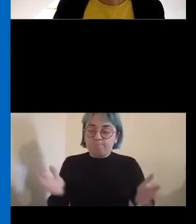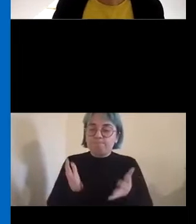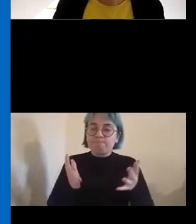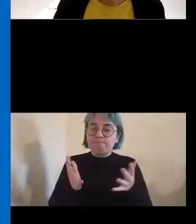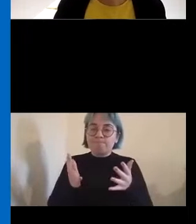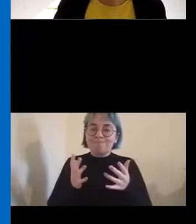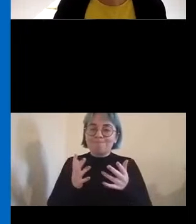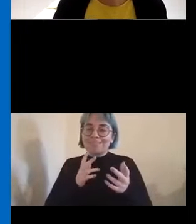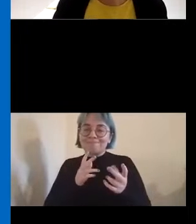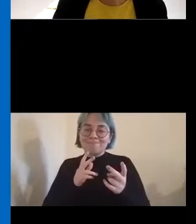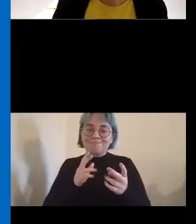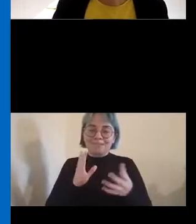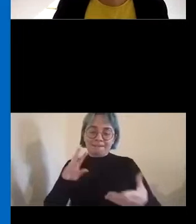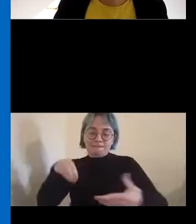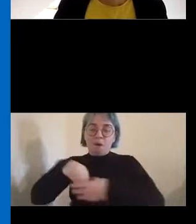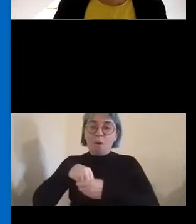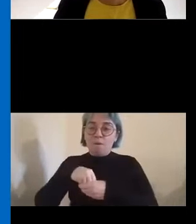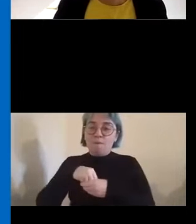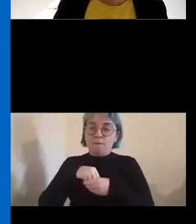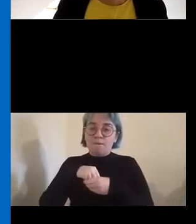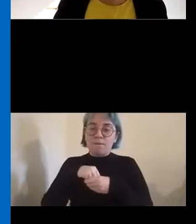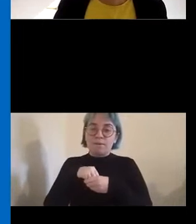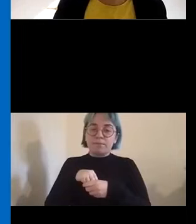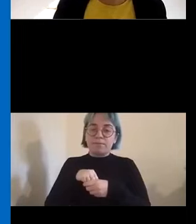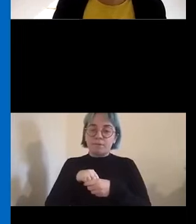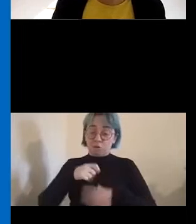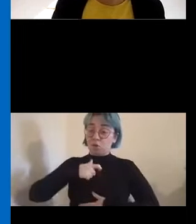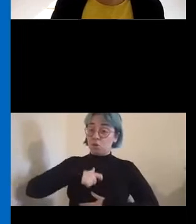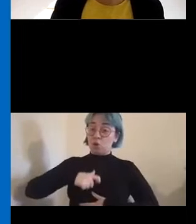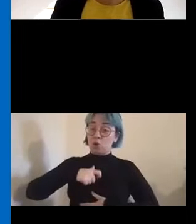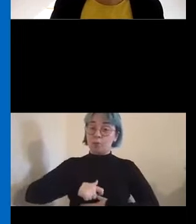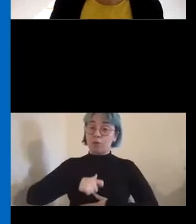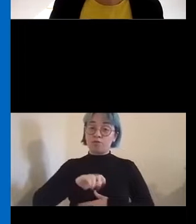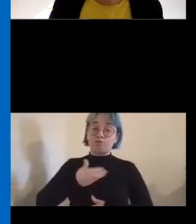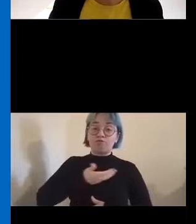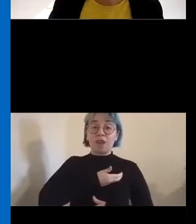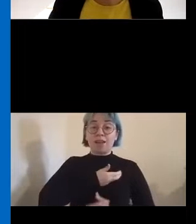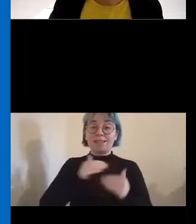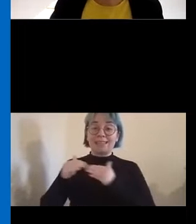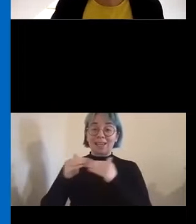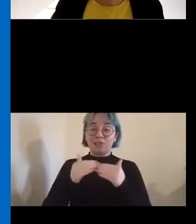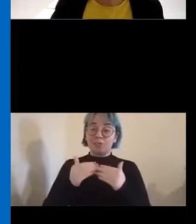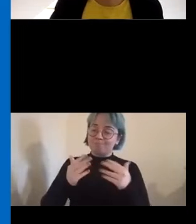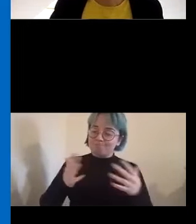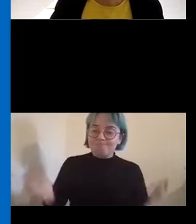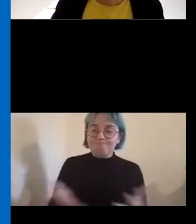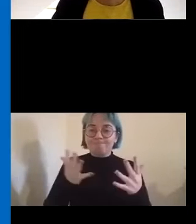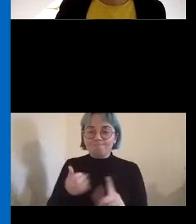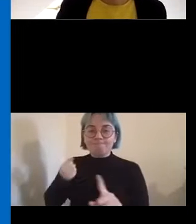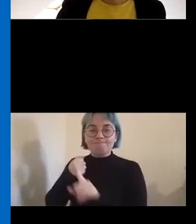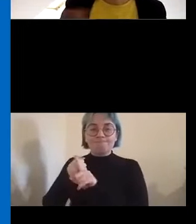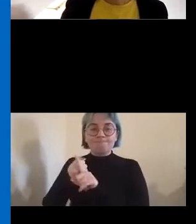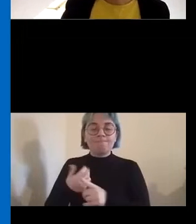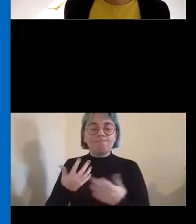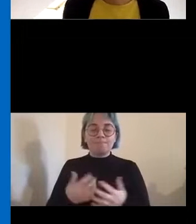the interpretation and implementation of the human rights standards to be more progressive. And so we're